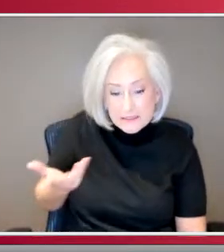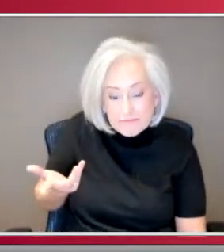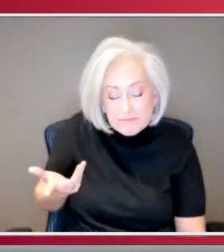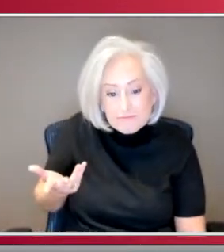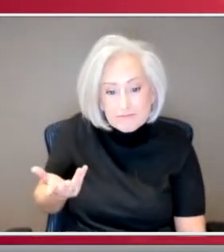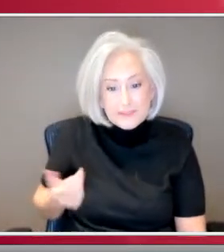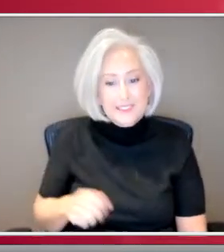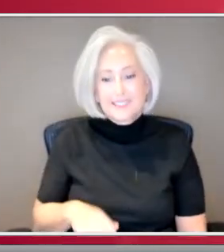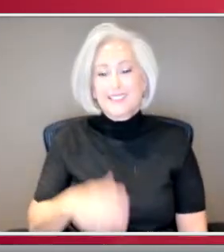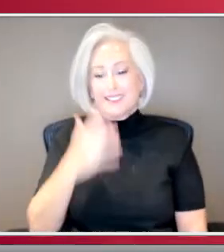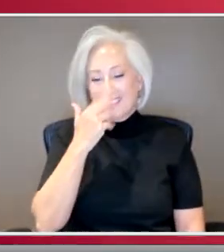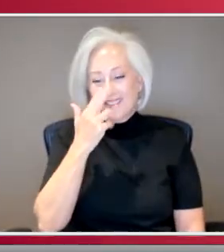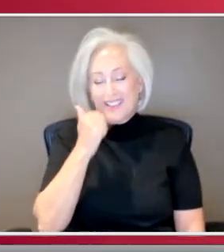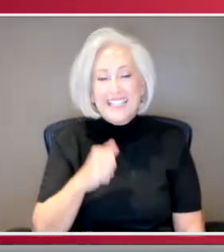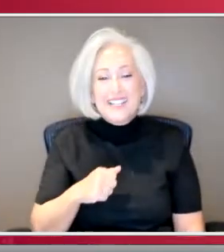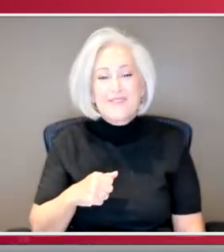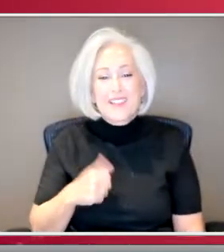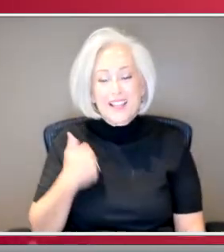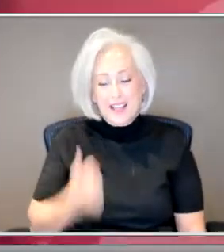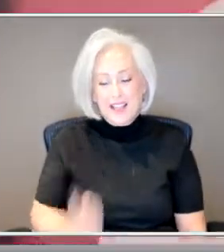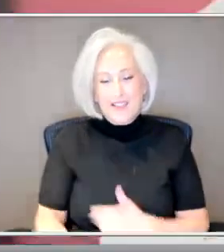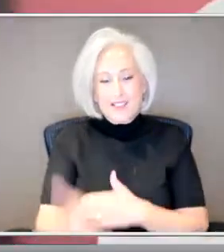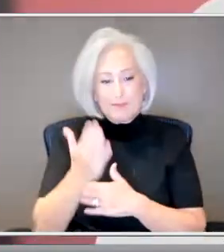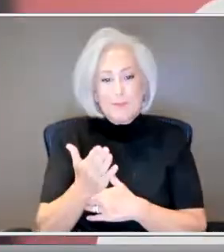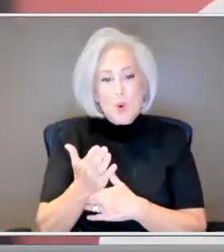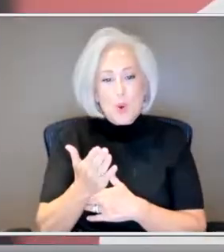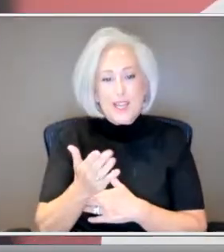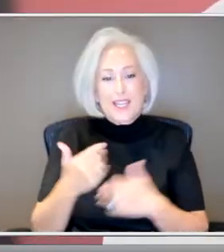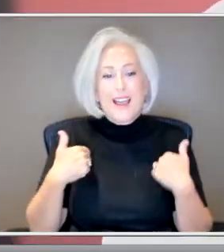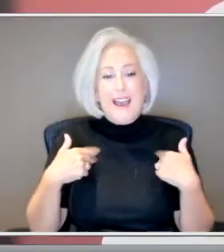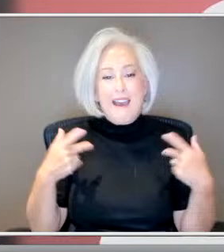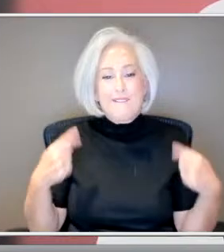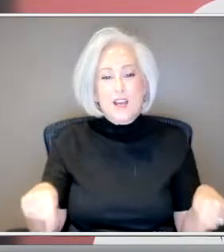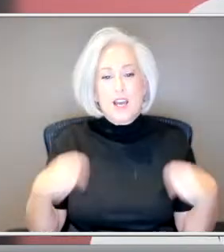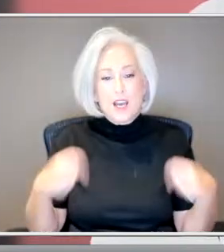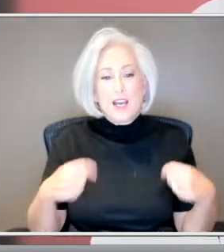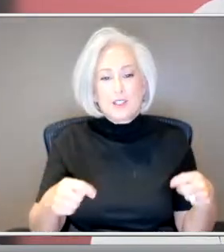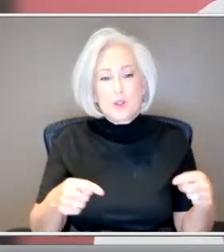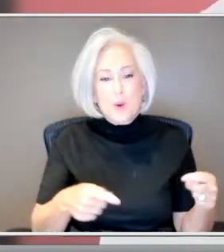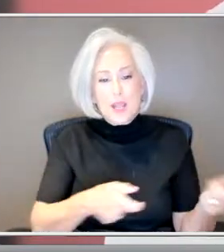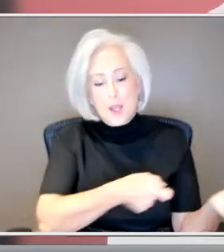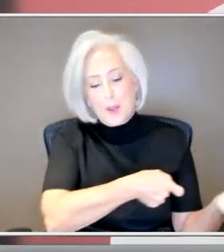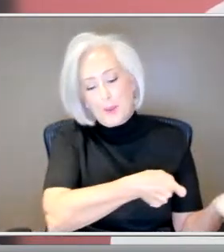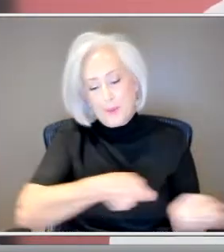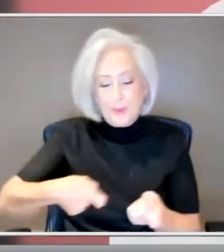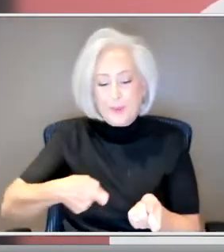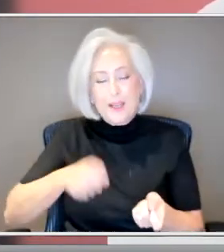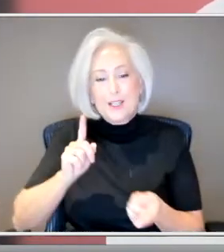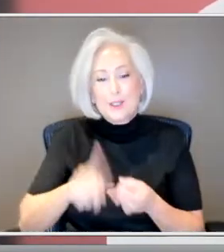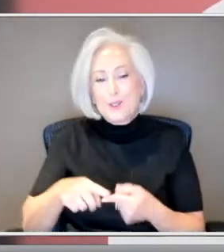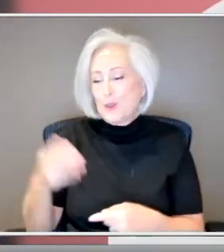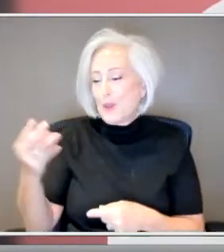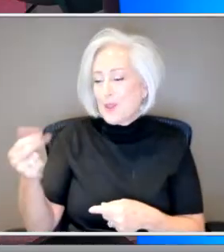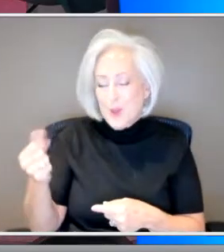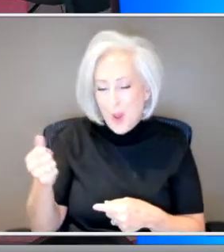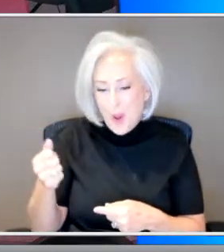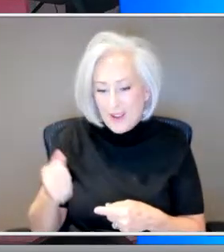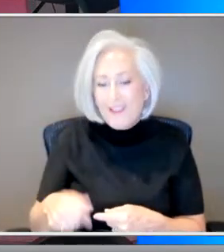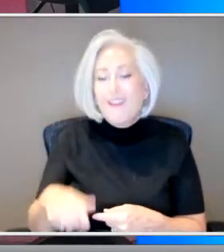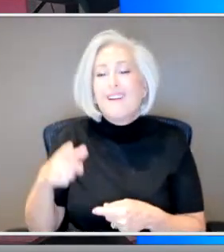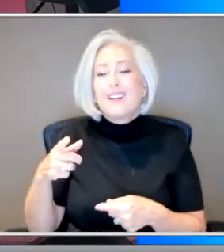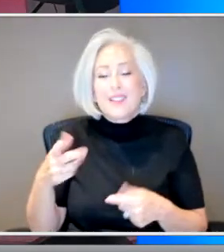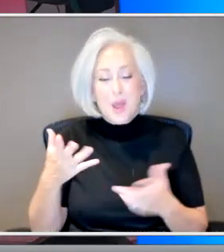So this morning he dragged a little toy over to Roger to get them to start playing. So, you know, they have a good time. Oh, that's